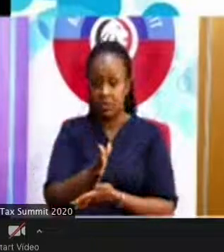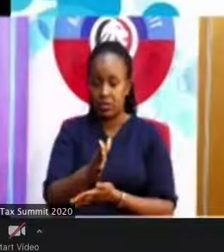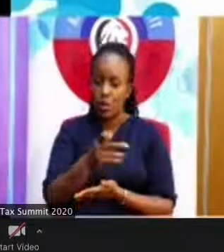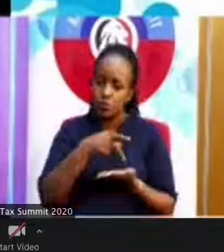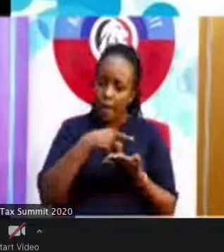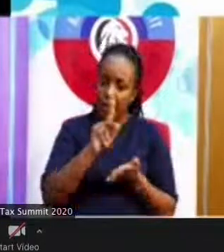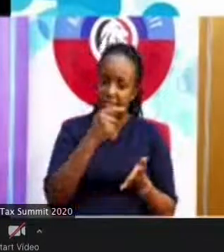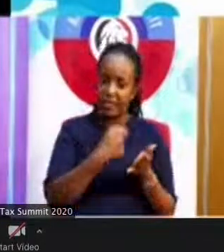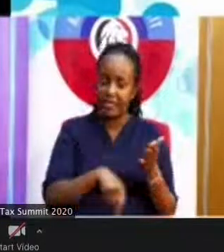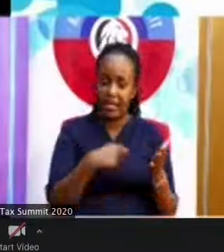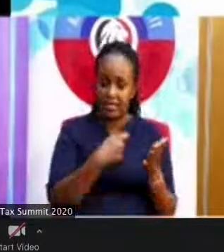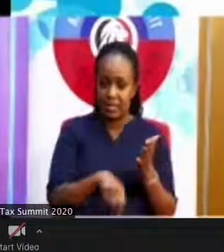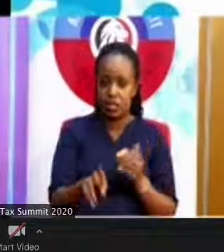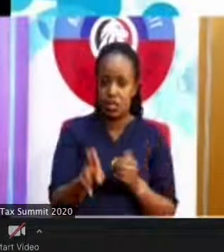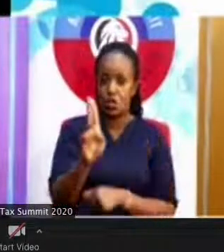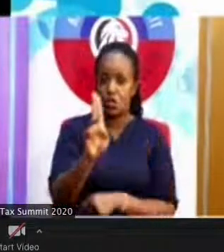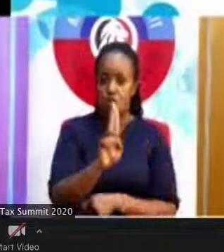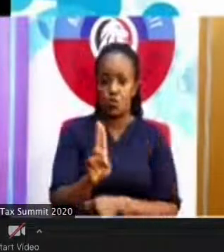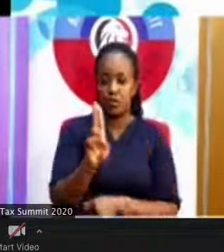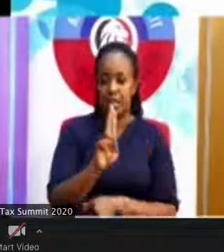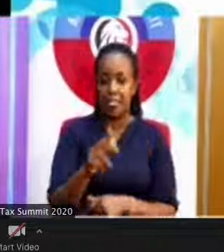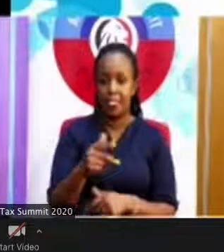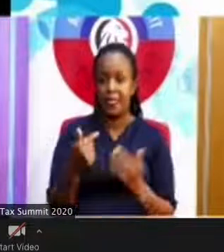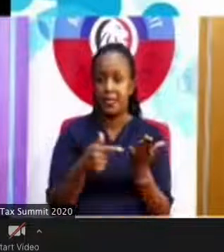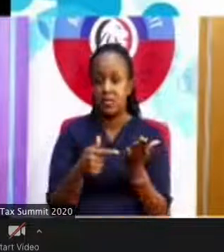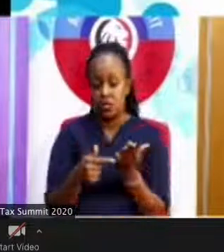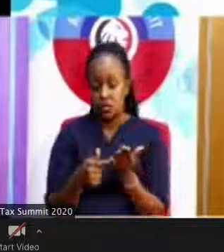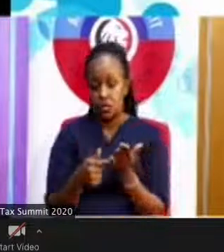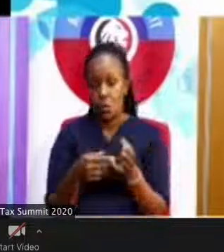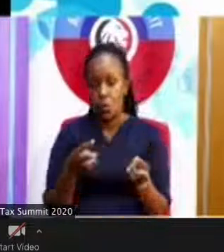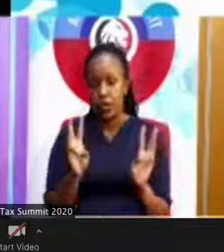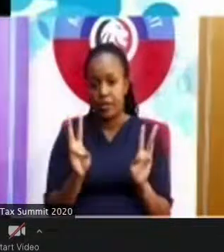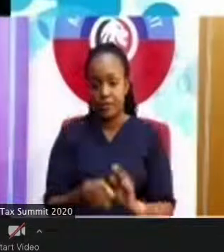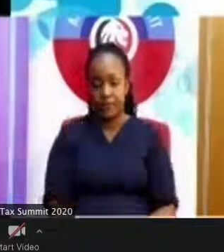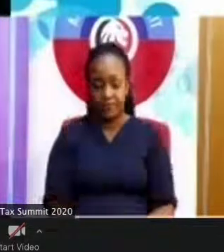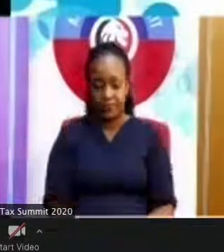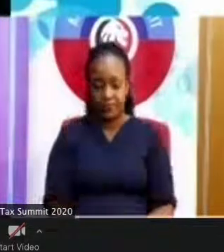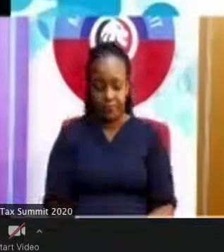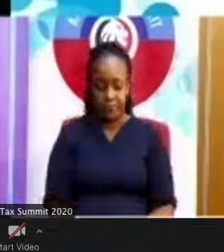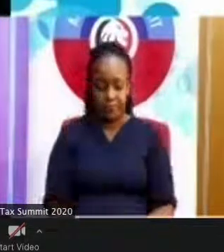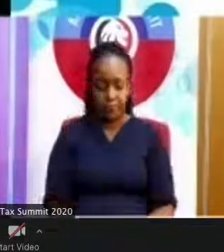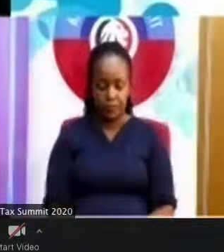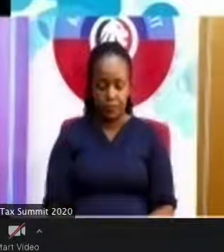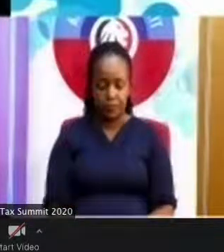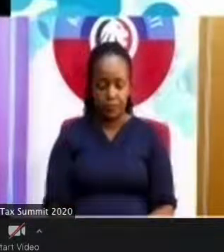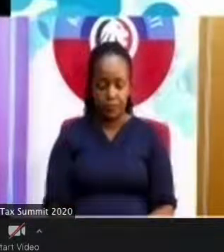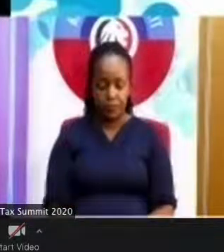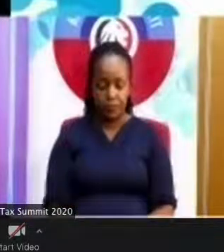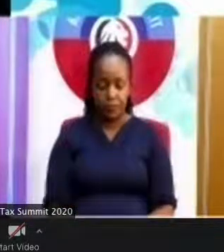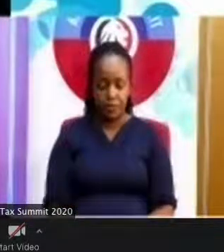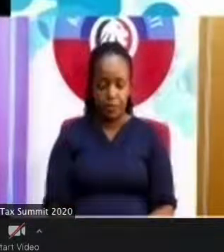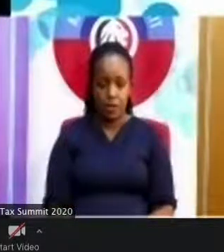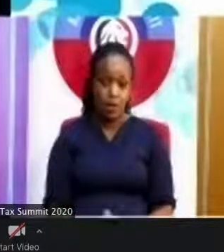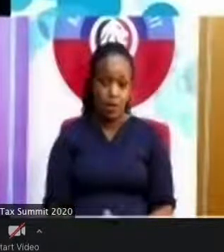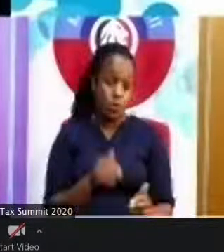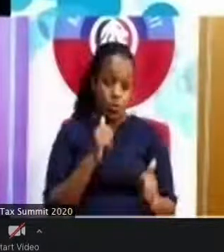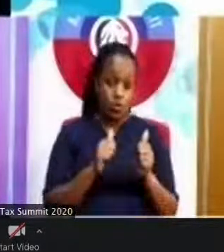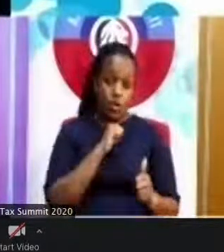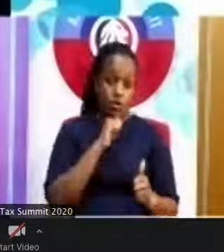various payment cards, which were not open like that